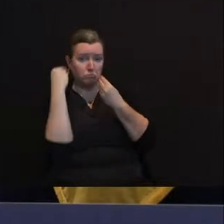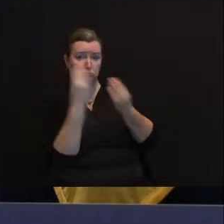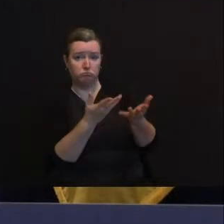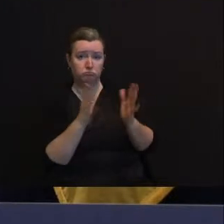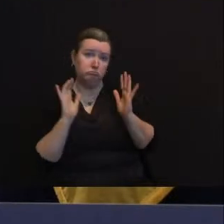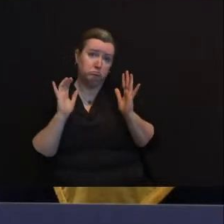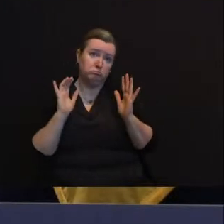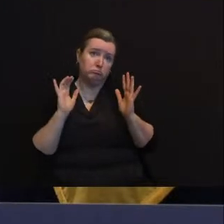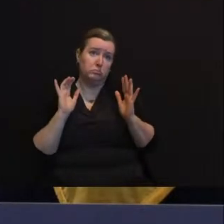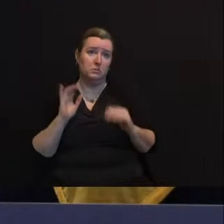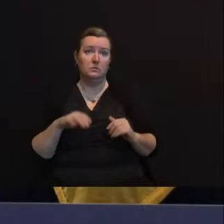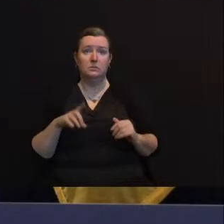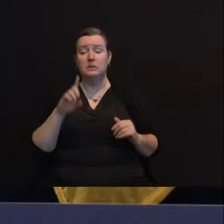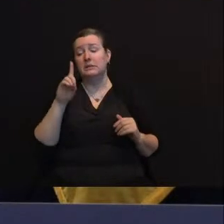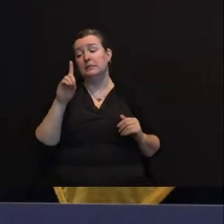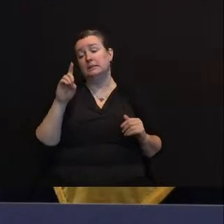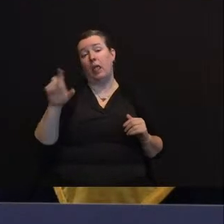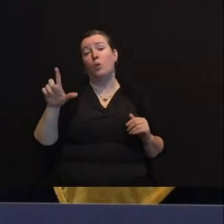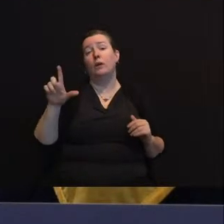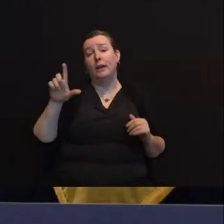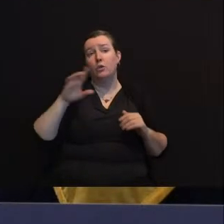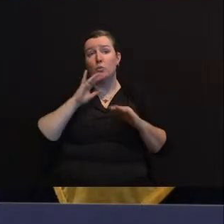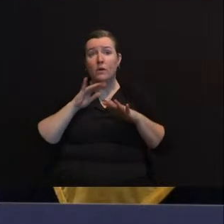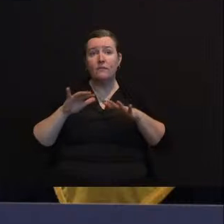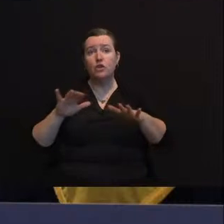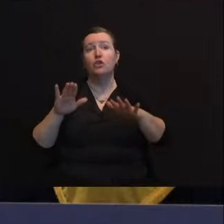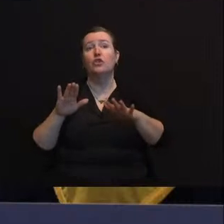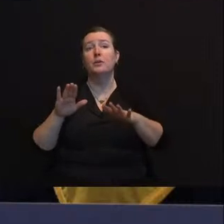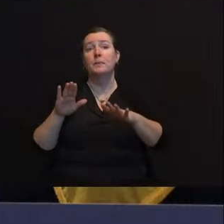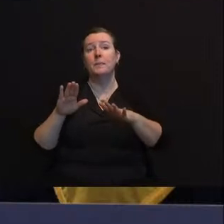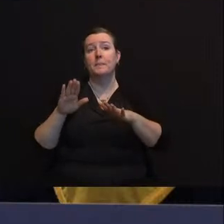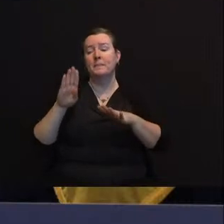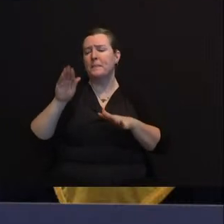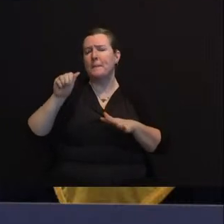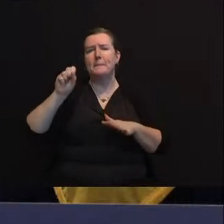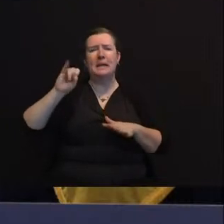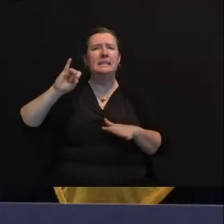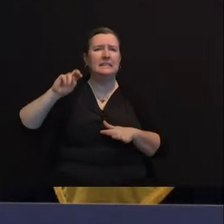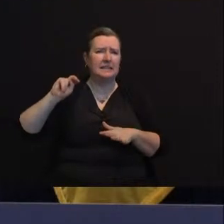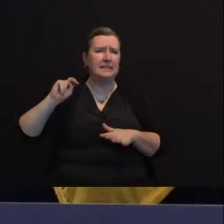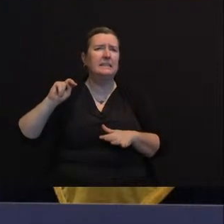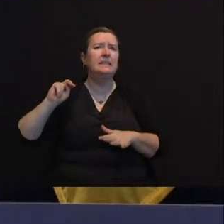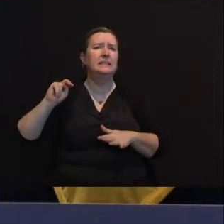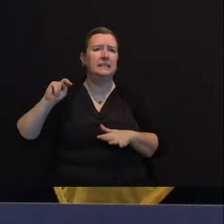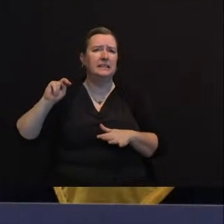River Basin, listen, I saw the vote as well. I believe Delaware and Pennsylvania also voted